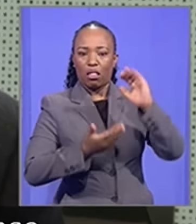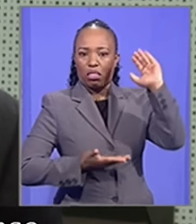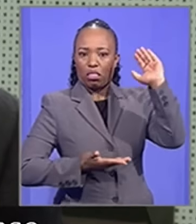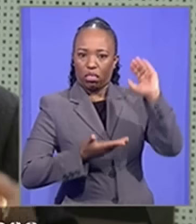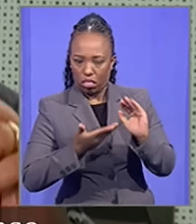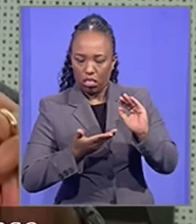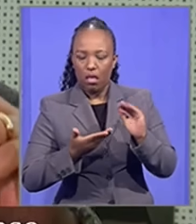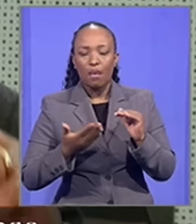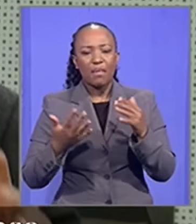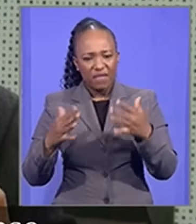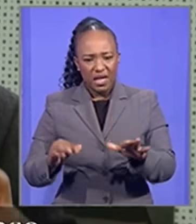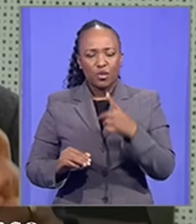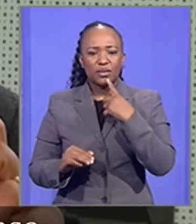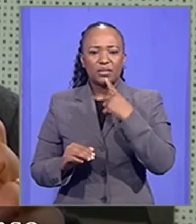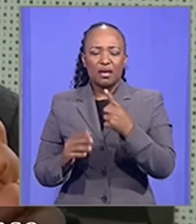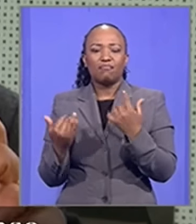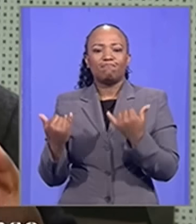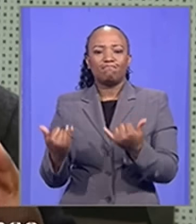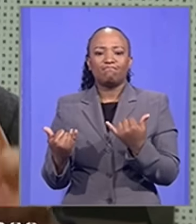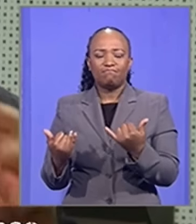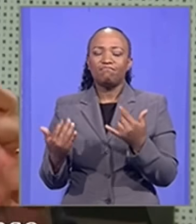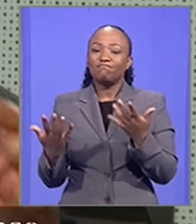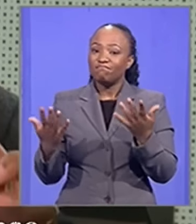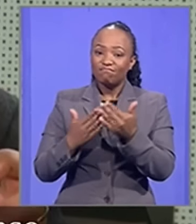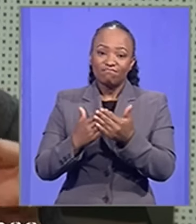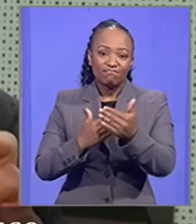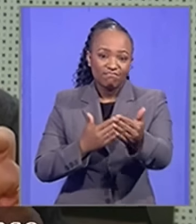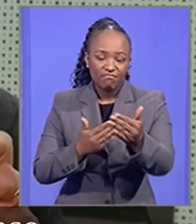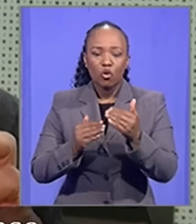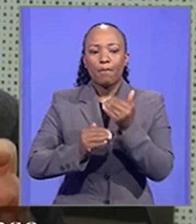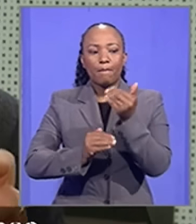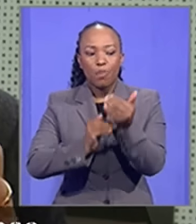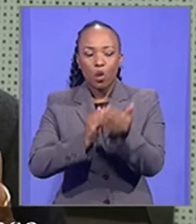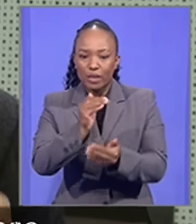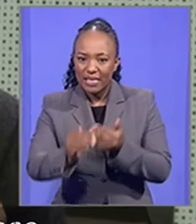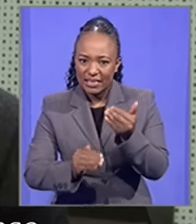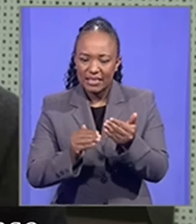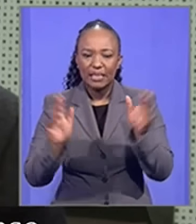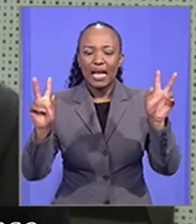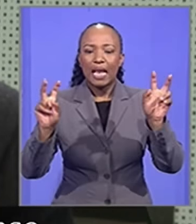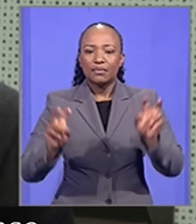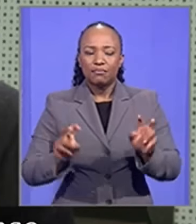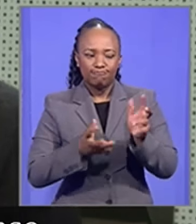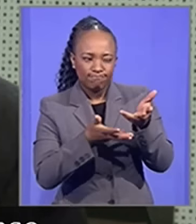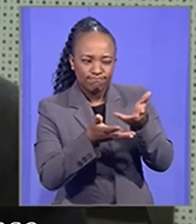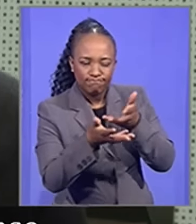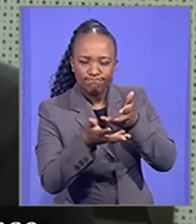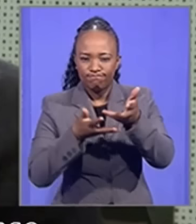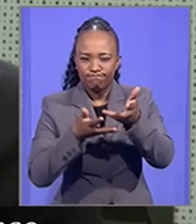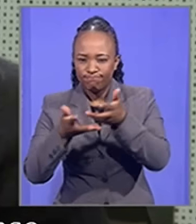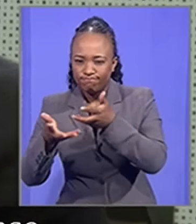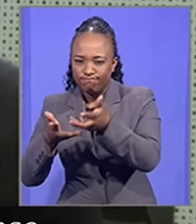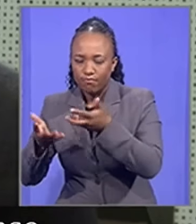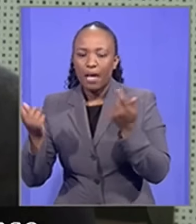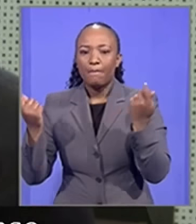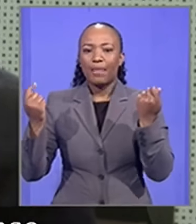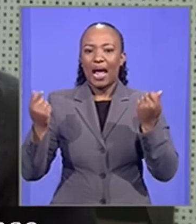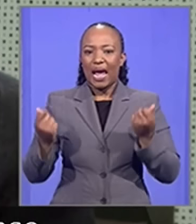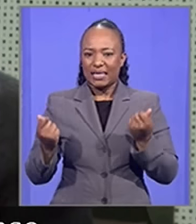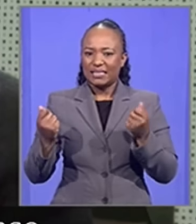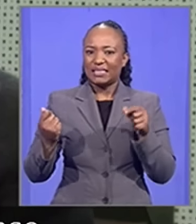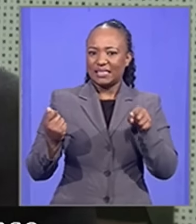that we will be starting conversations, the process of electricity pricing policy, because the tariff is a